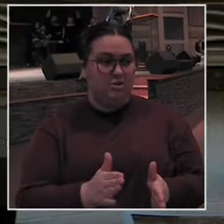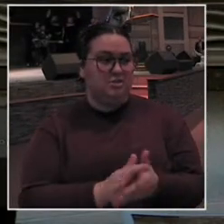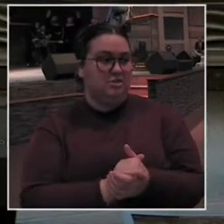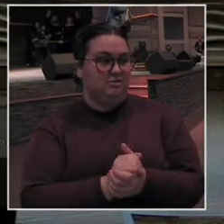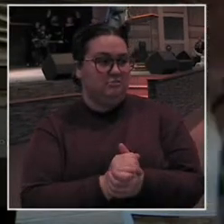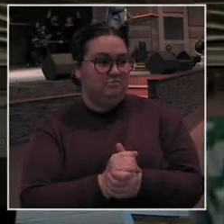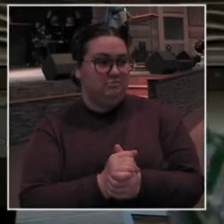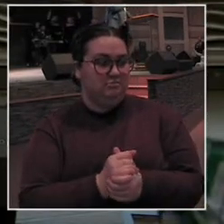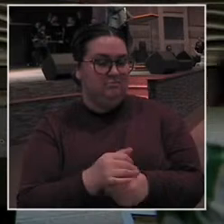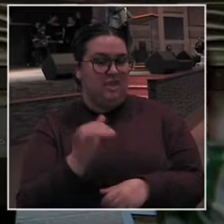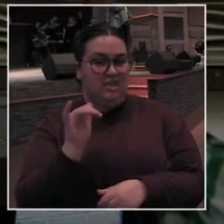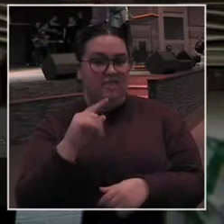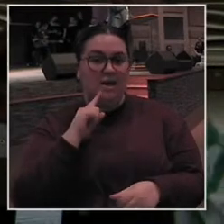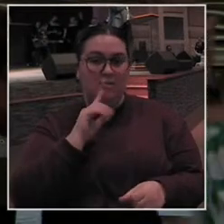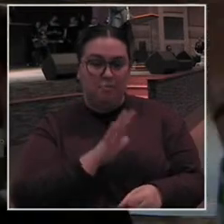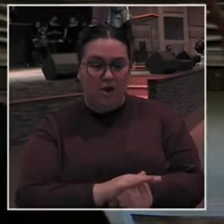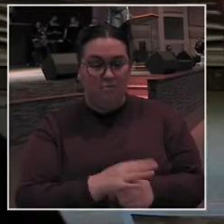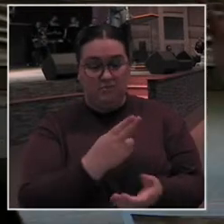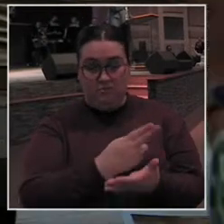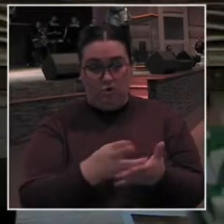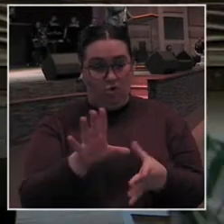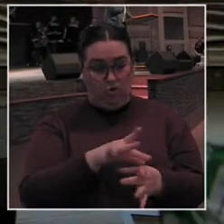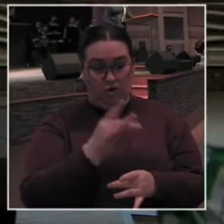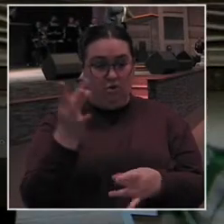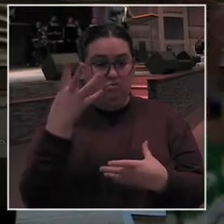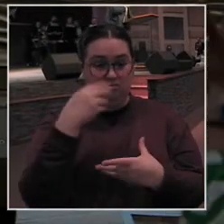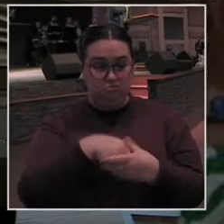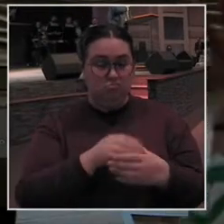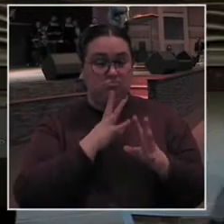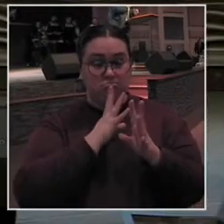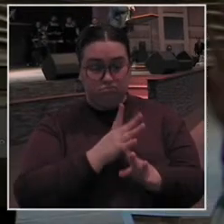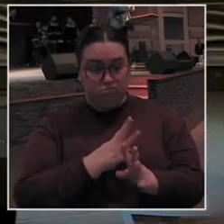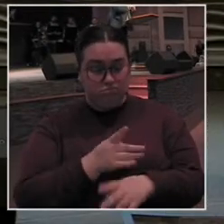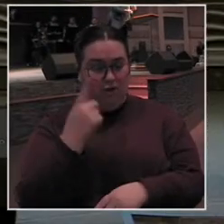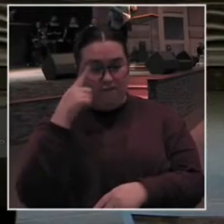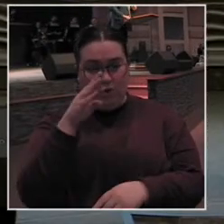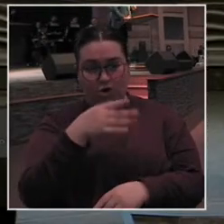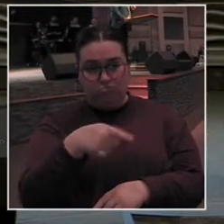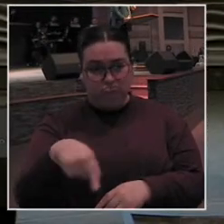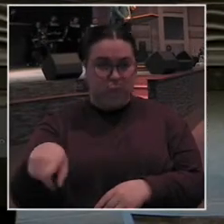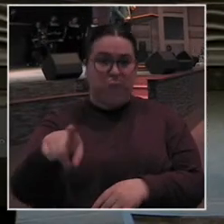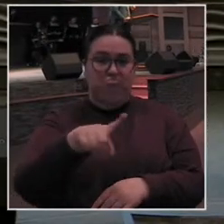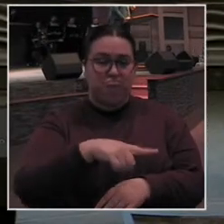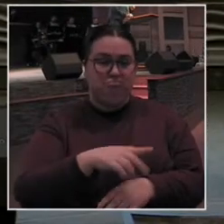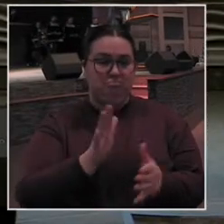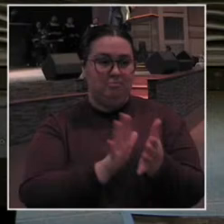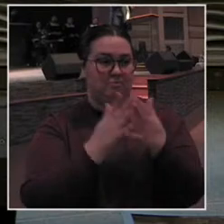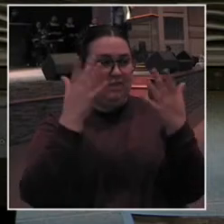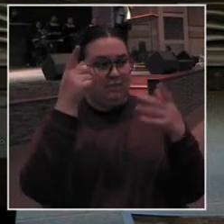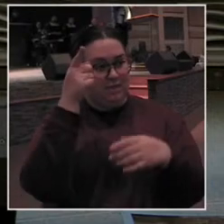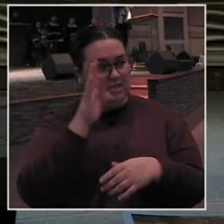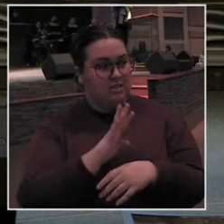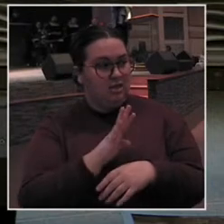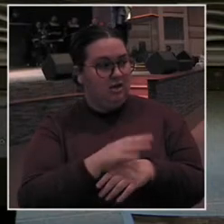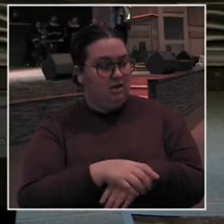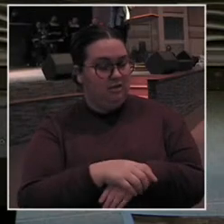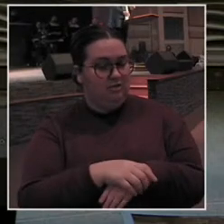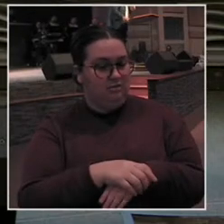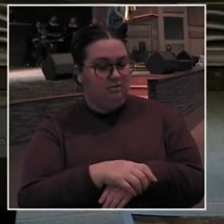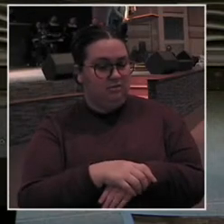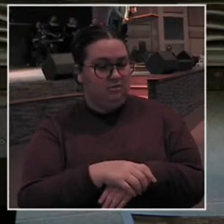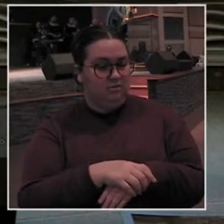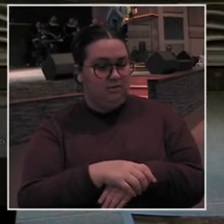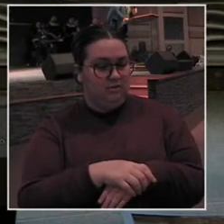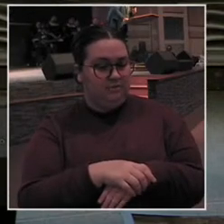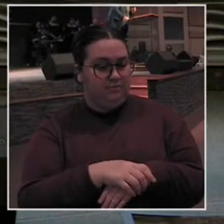It's the promise of the Holy Ghost. Praise God, praise God. Speaking of Junior Extravaganza, we'll do a